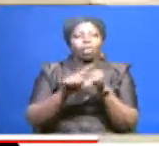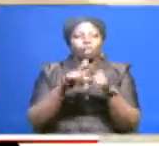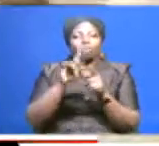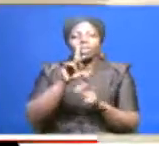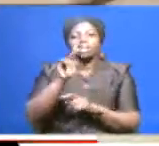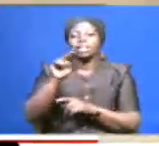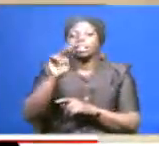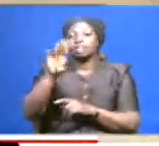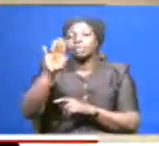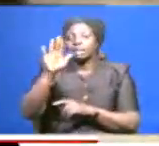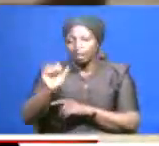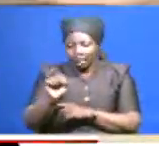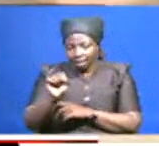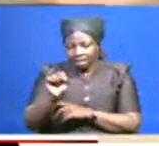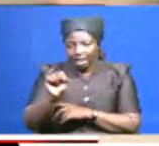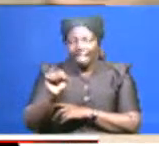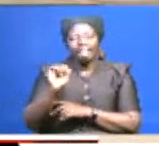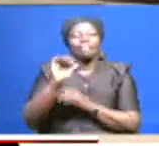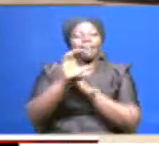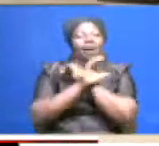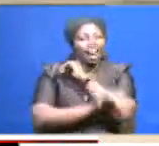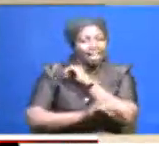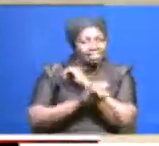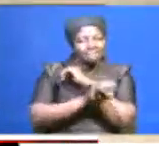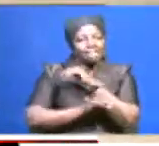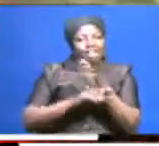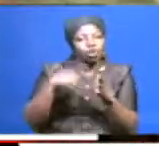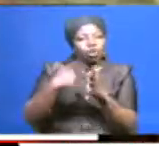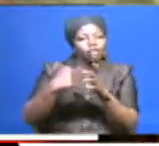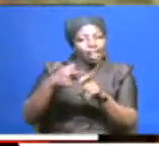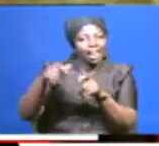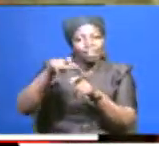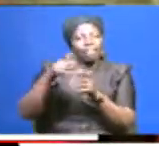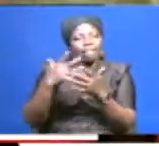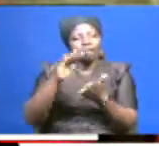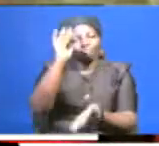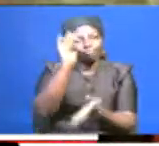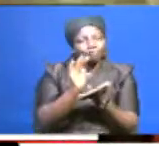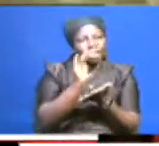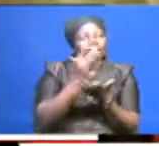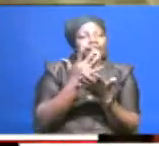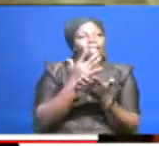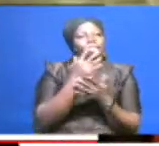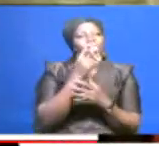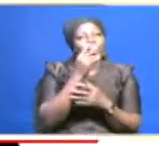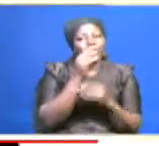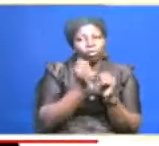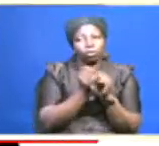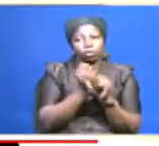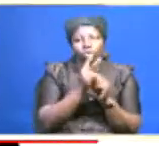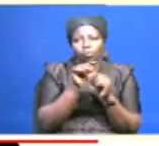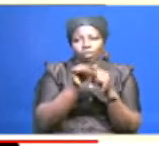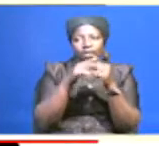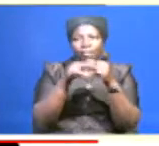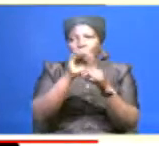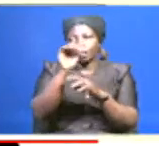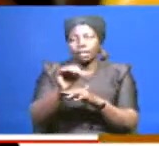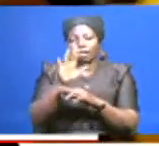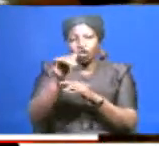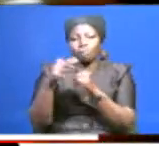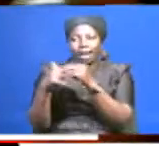Bureau of Statistics, the country's inflation rate dropped to 7.9% in April from 9.2% in